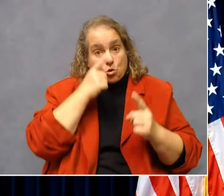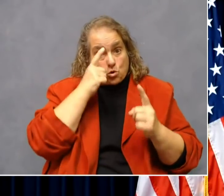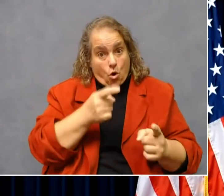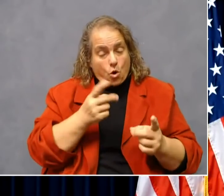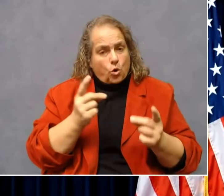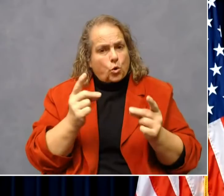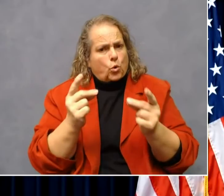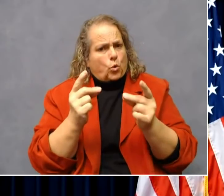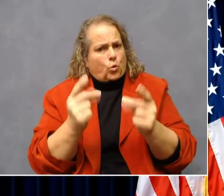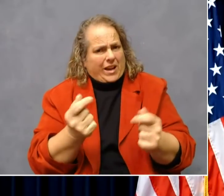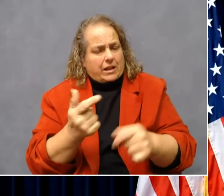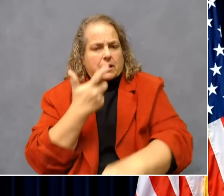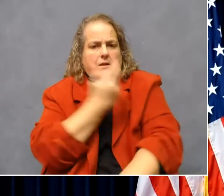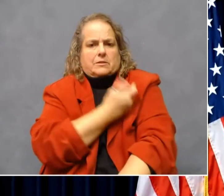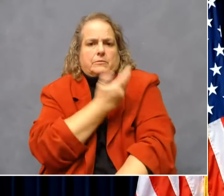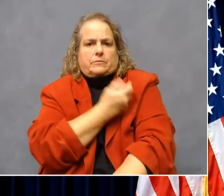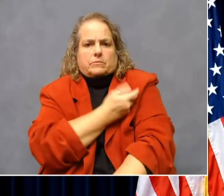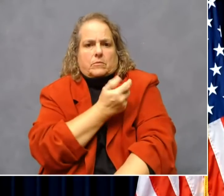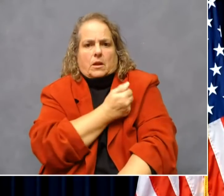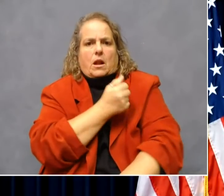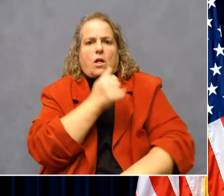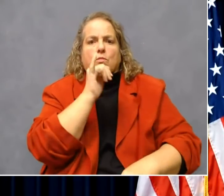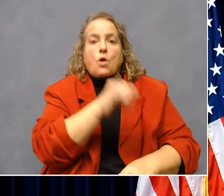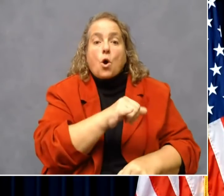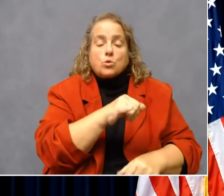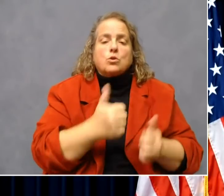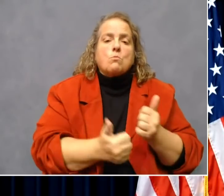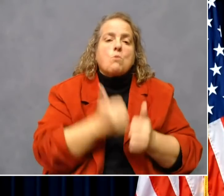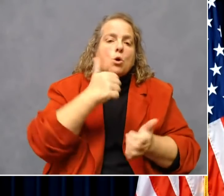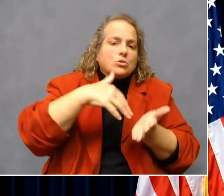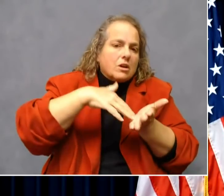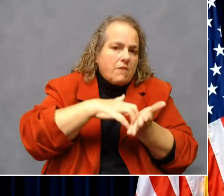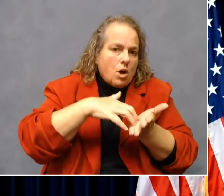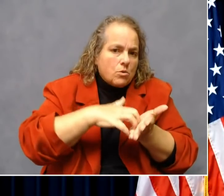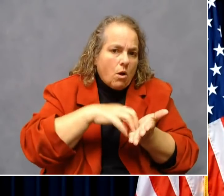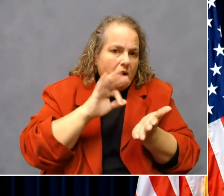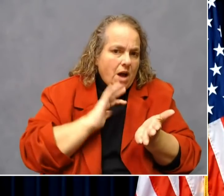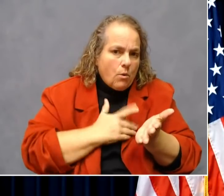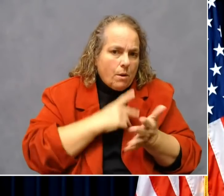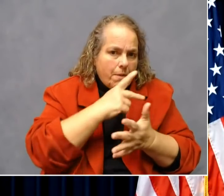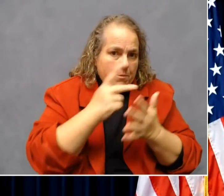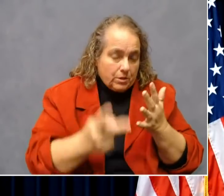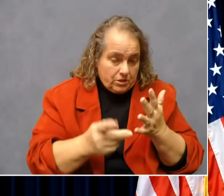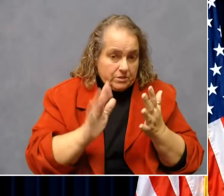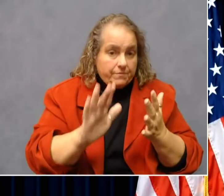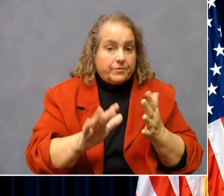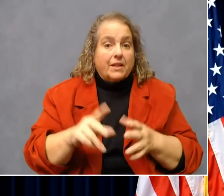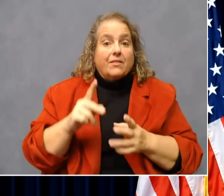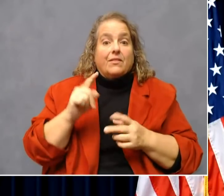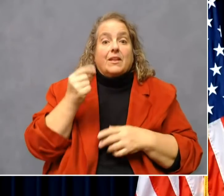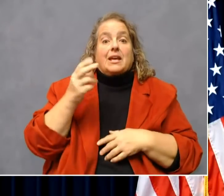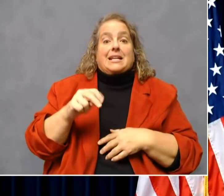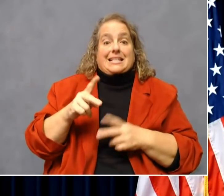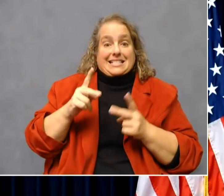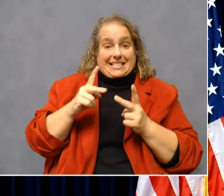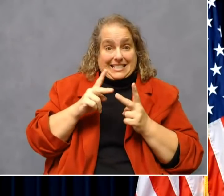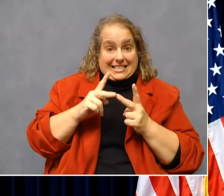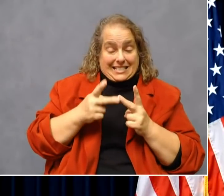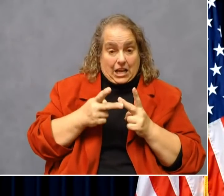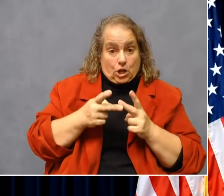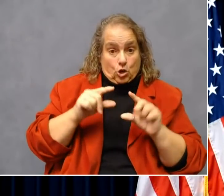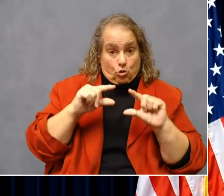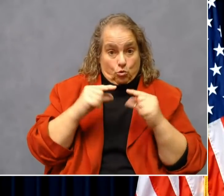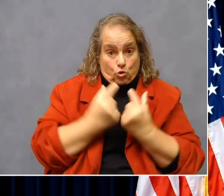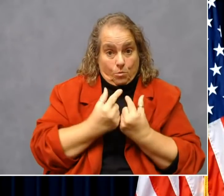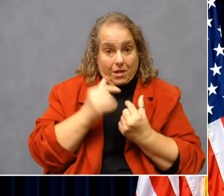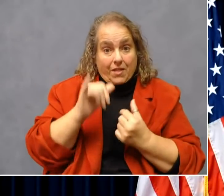vulnerable parts of our population. Second group that will receive part of this